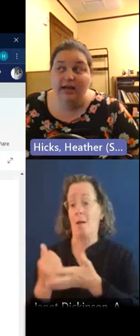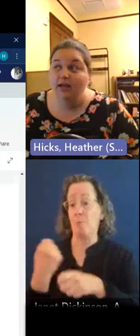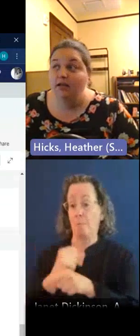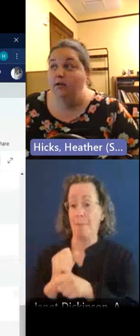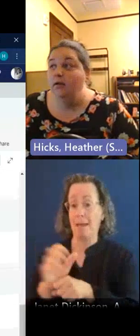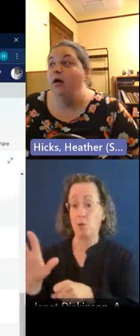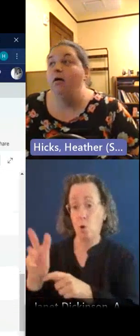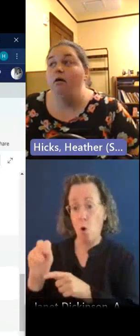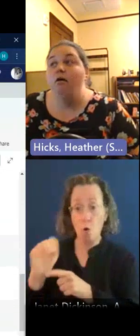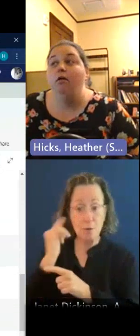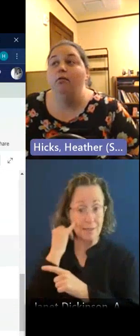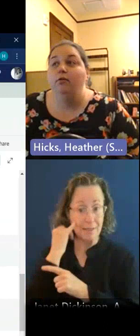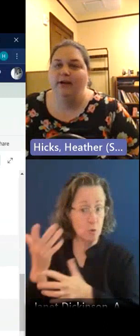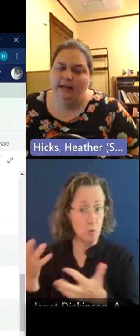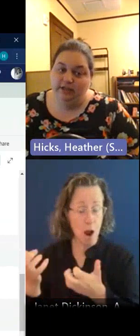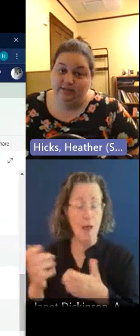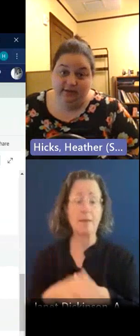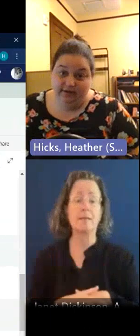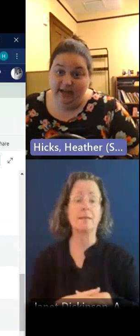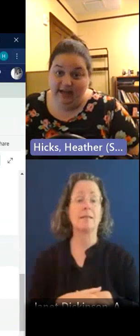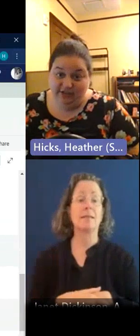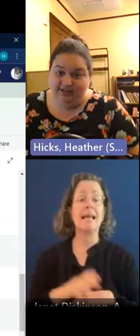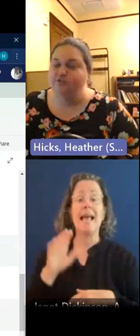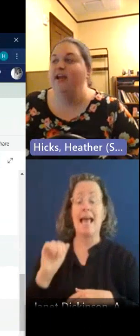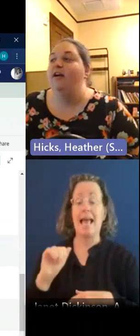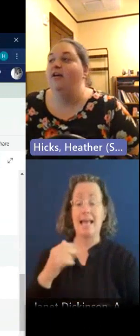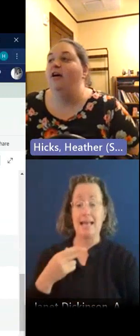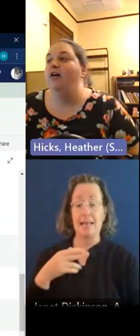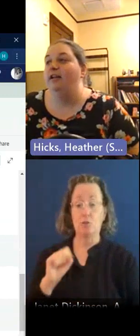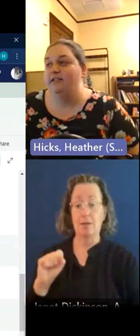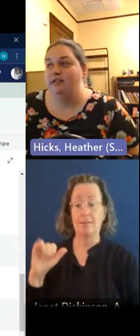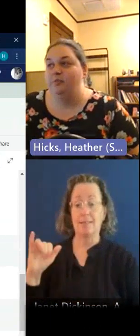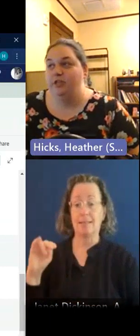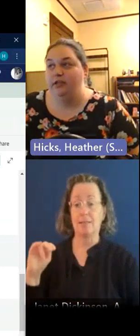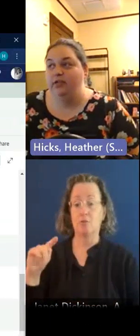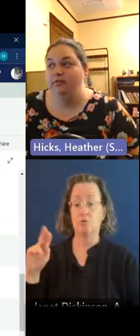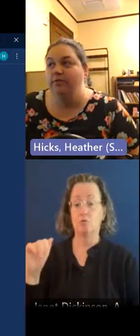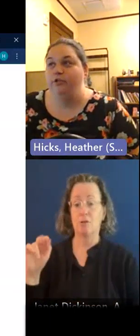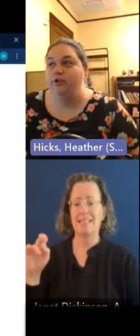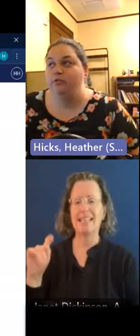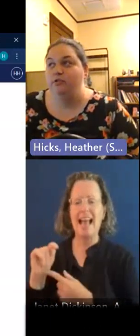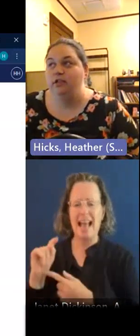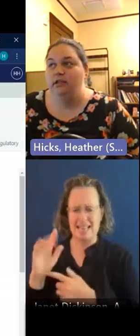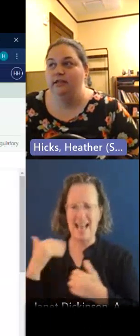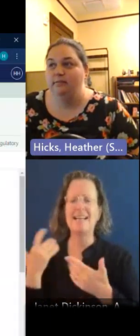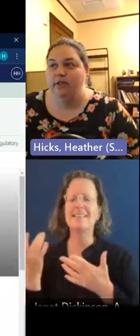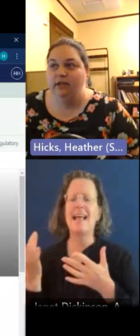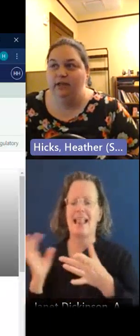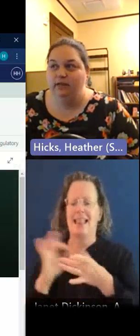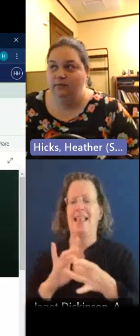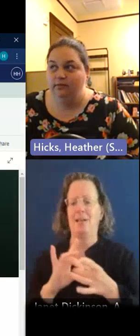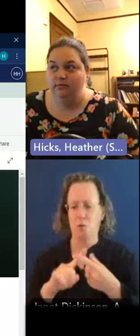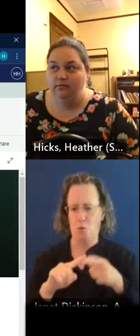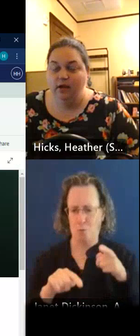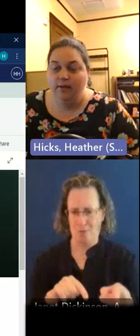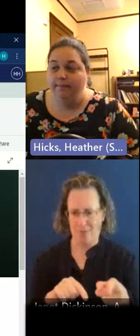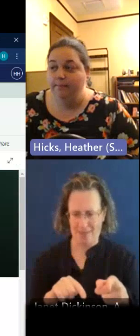the intranet, or AHS intranet, all links to this particular one, which goes to the